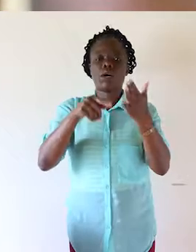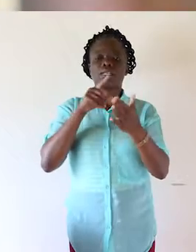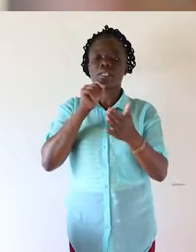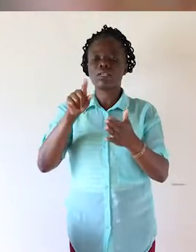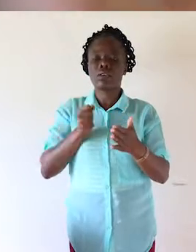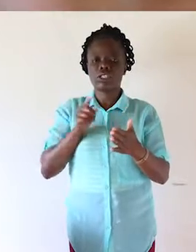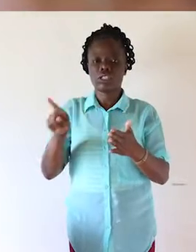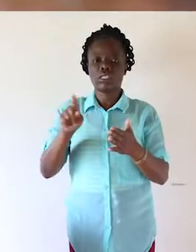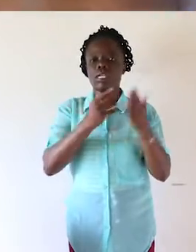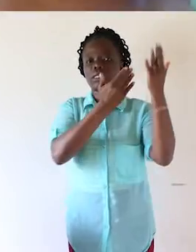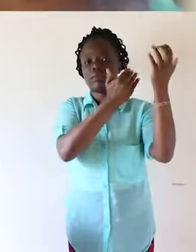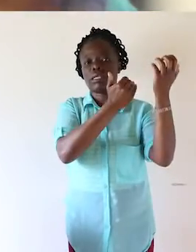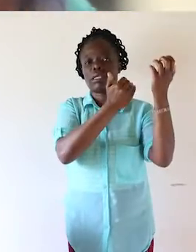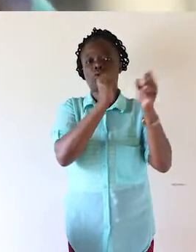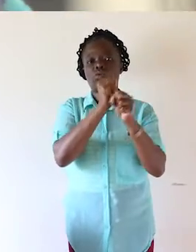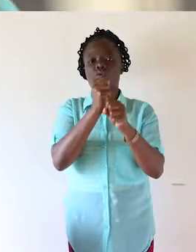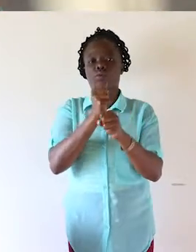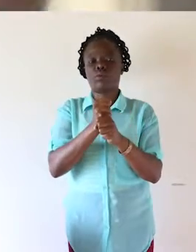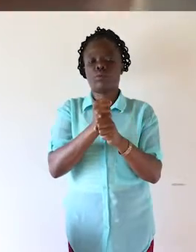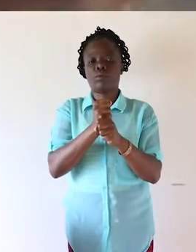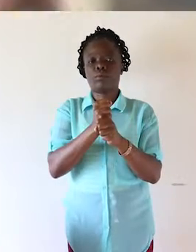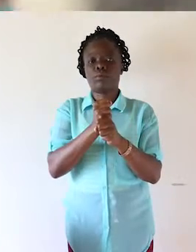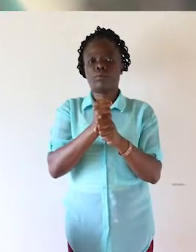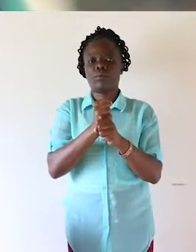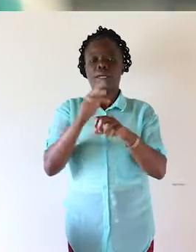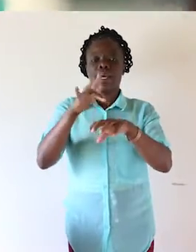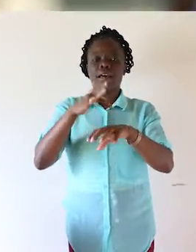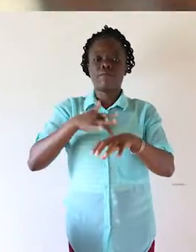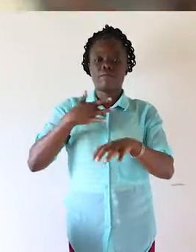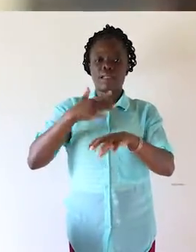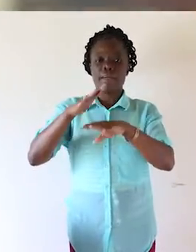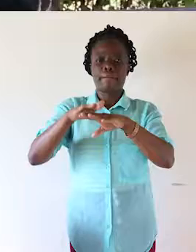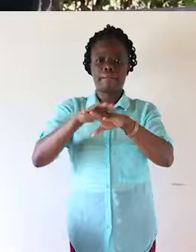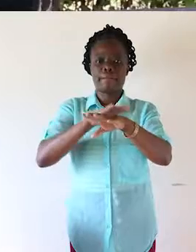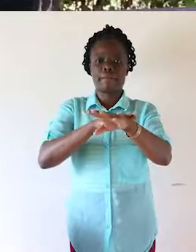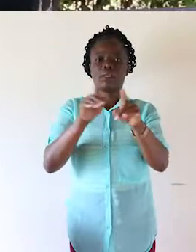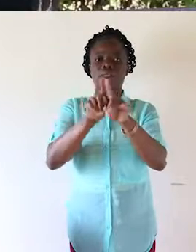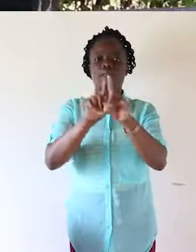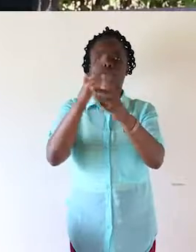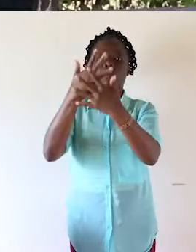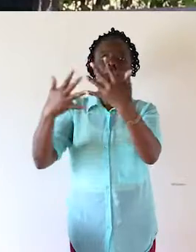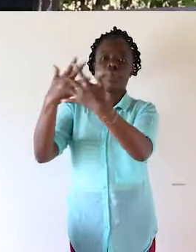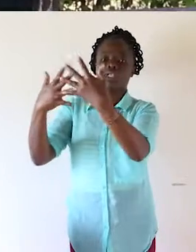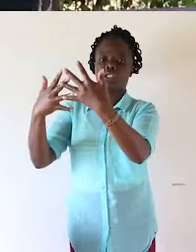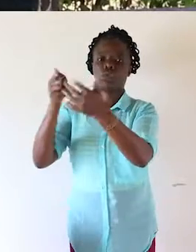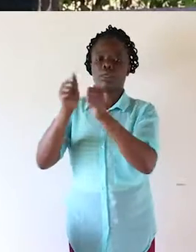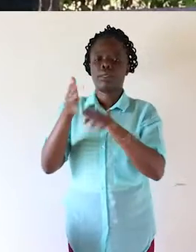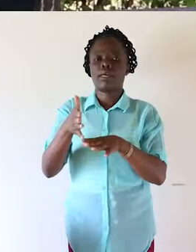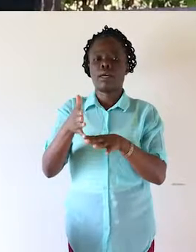what he or she is expected to do. Feel the metal, feel the wire mesh that is